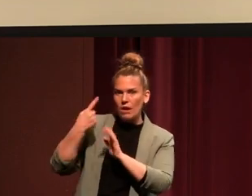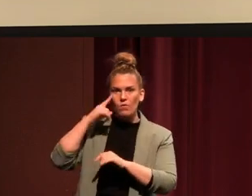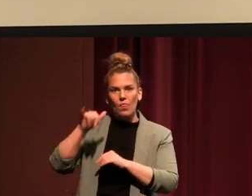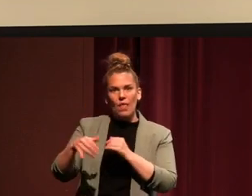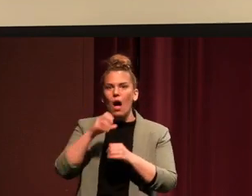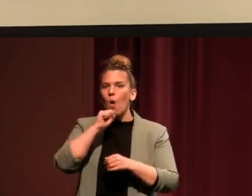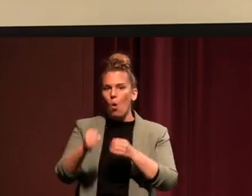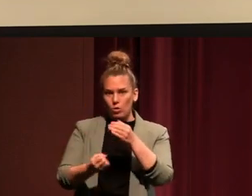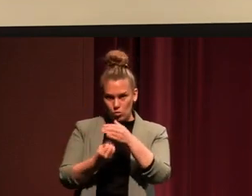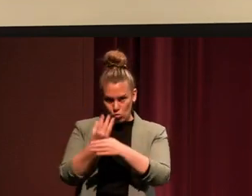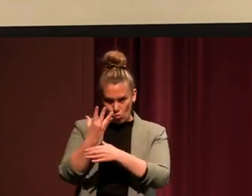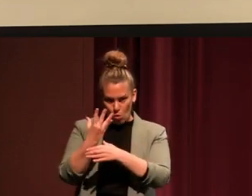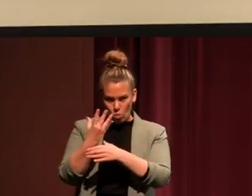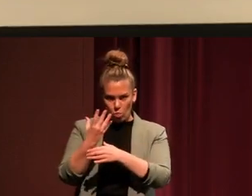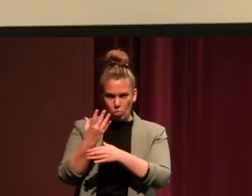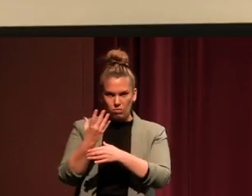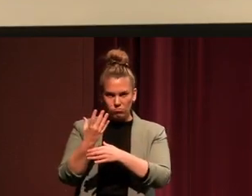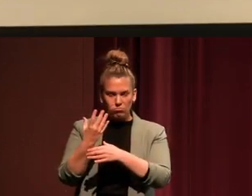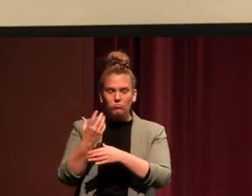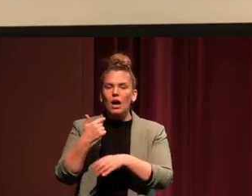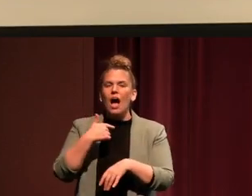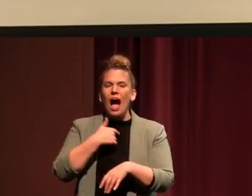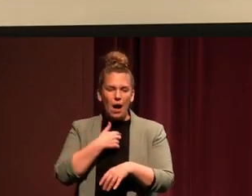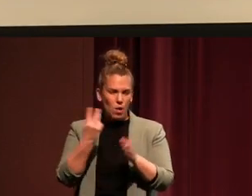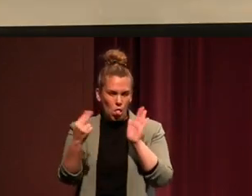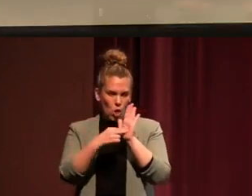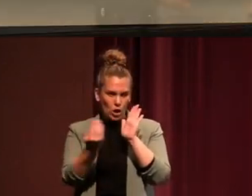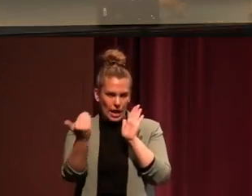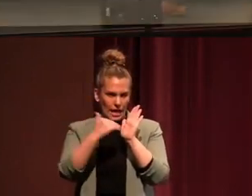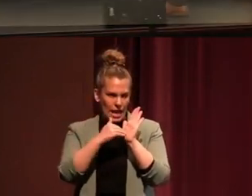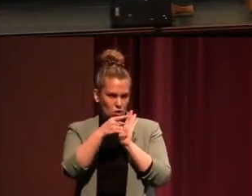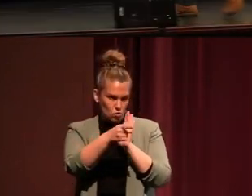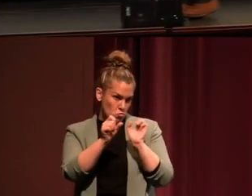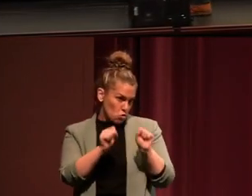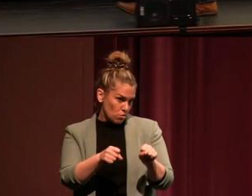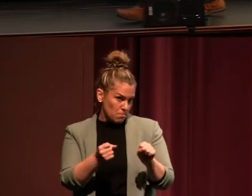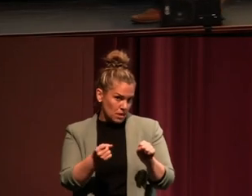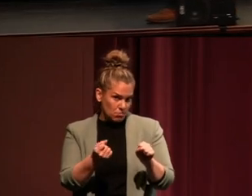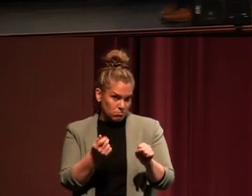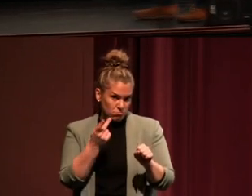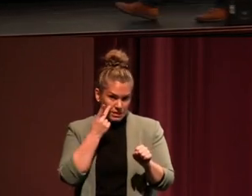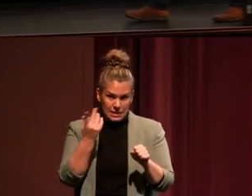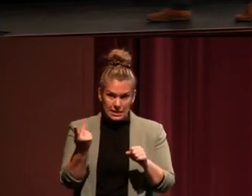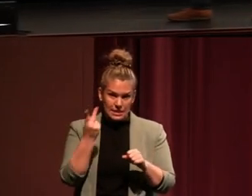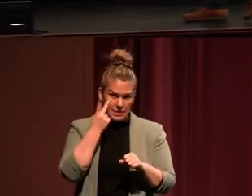for your question. I'm going to look at that again, and you could be onto something. Ma'am.